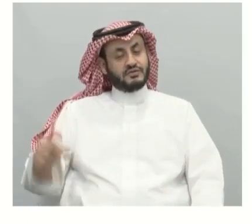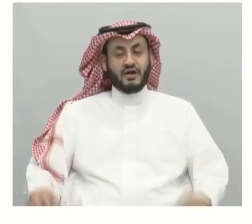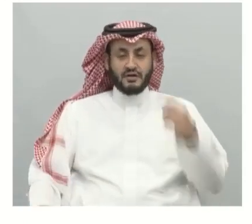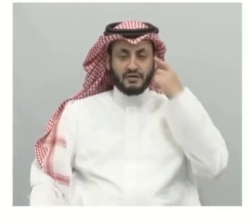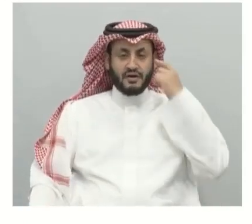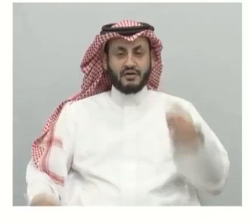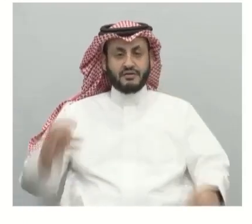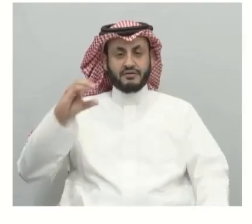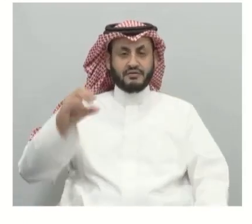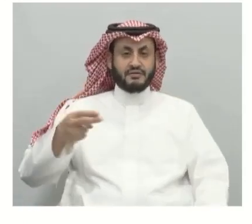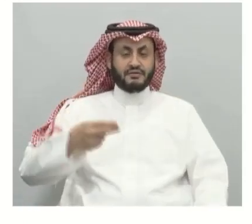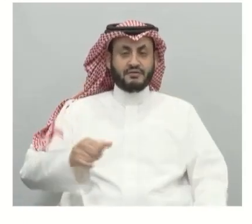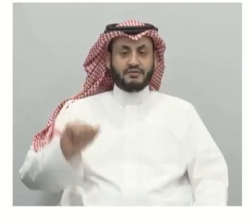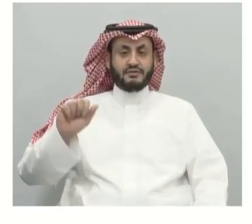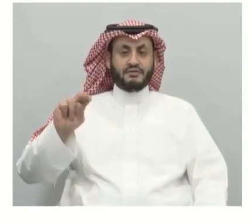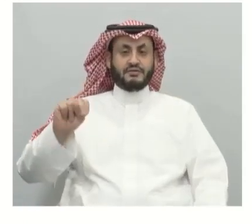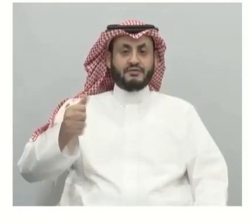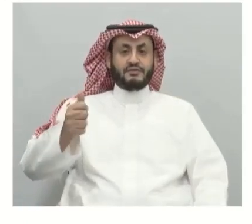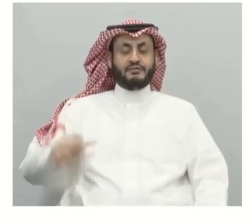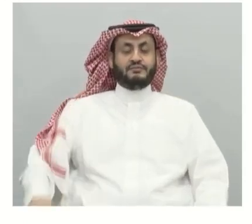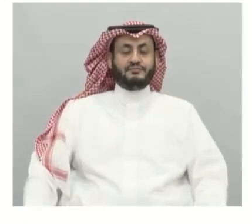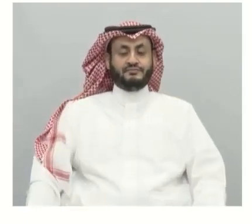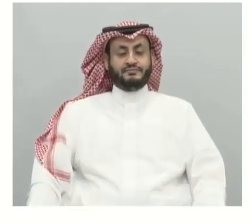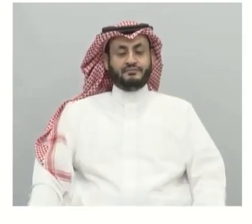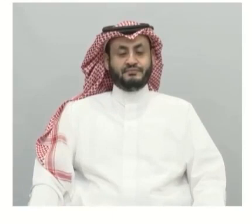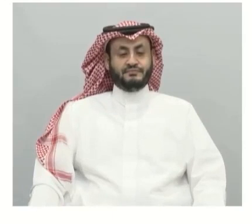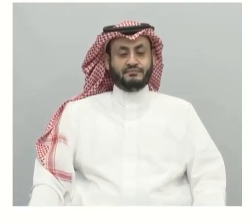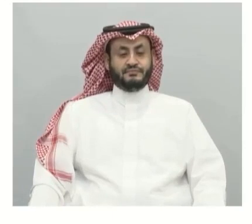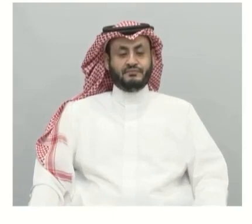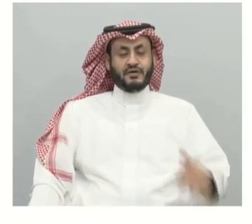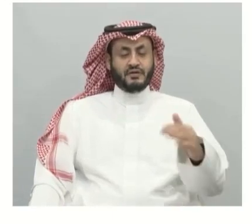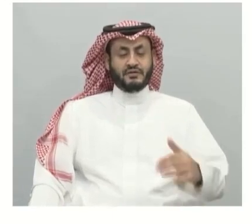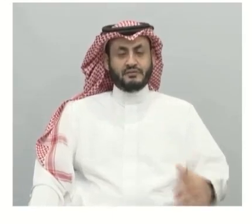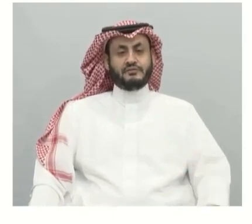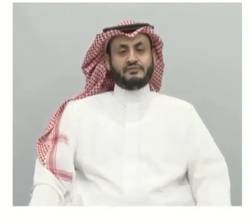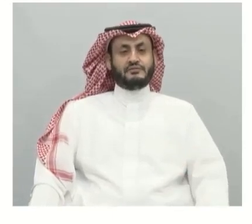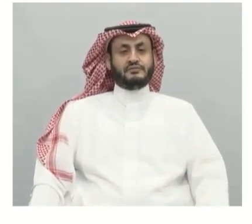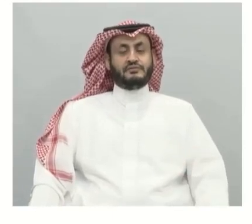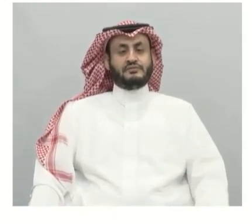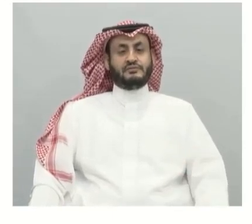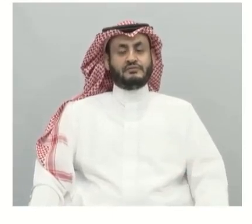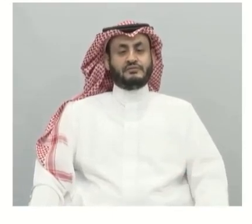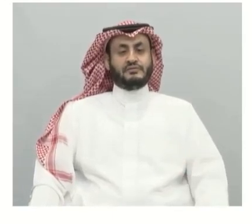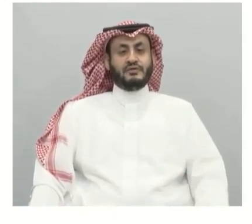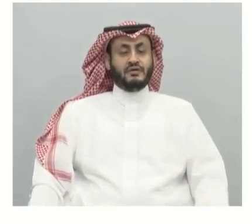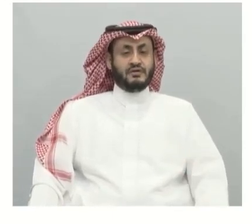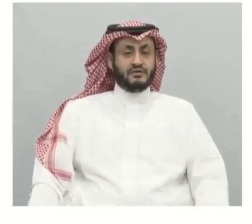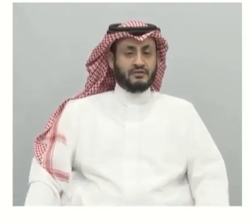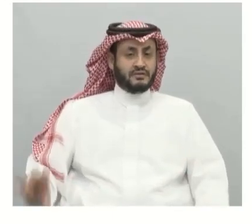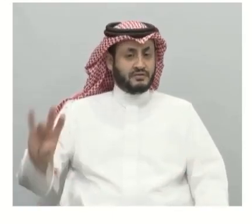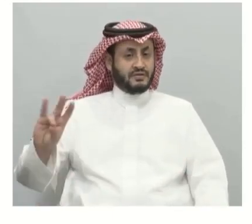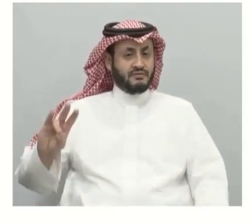okay? So it's the in China. Number seven, a person from England is, what's